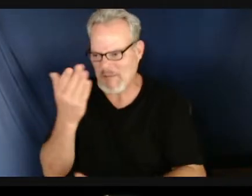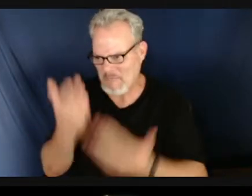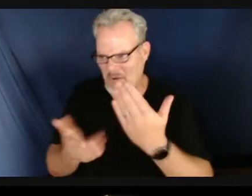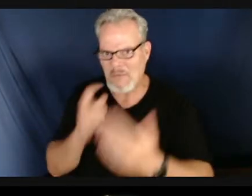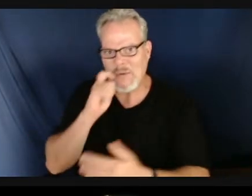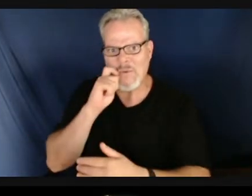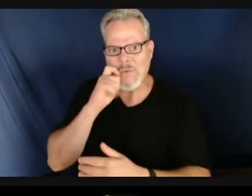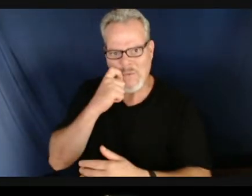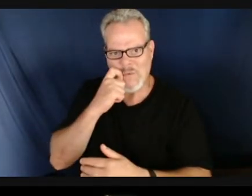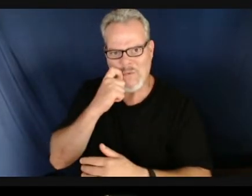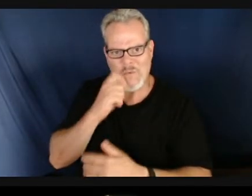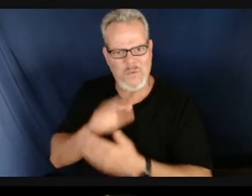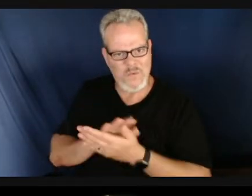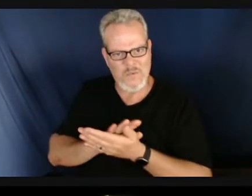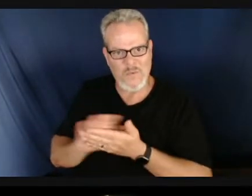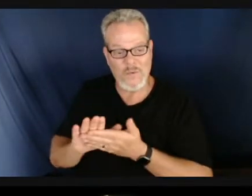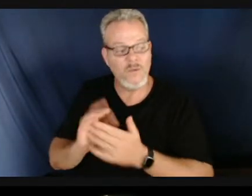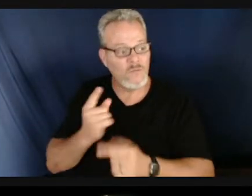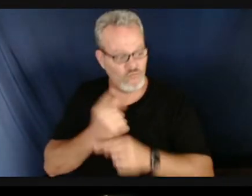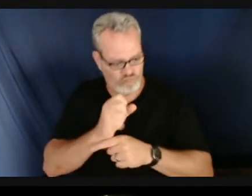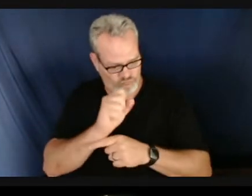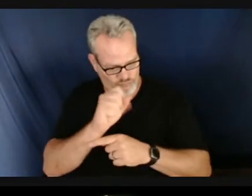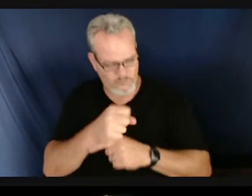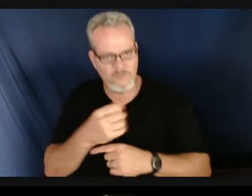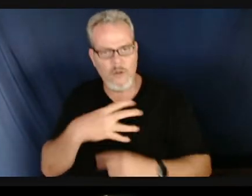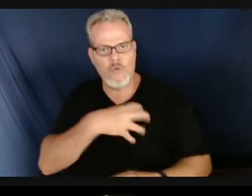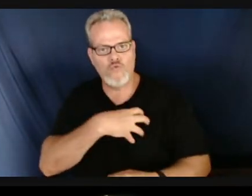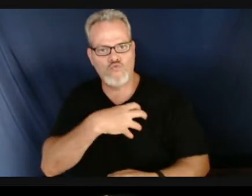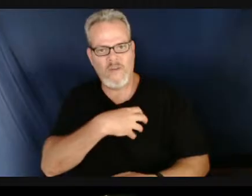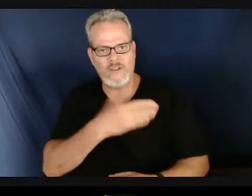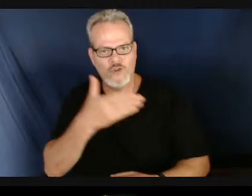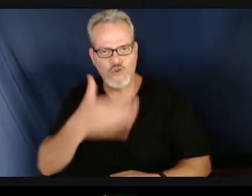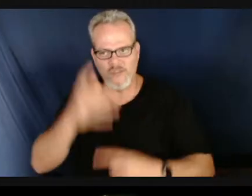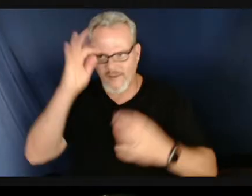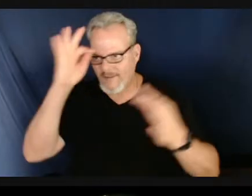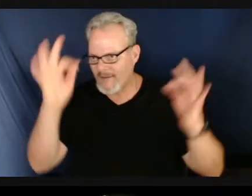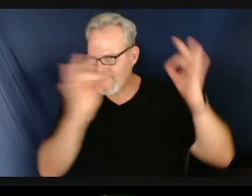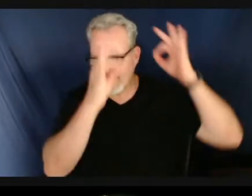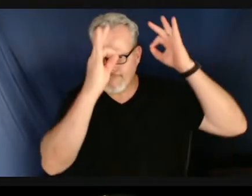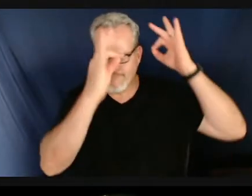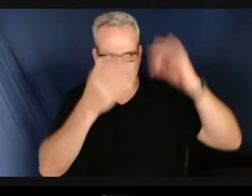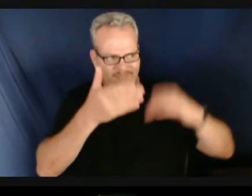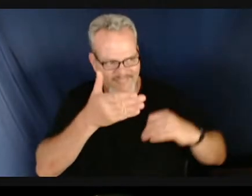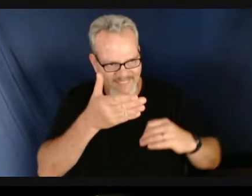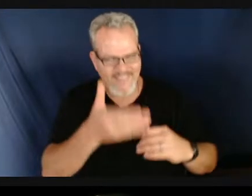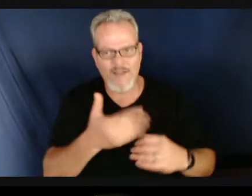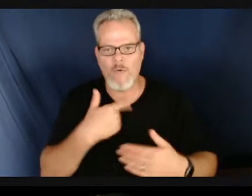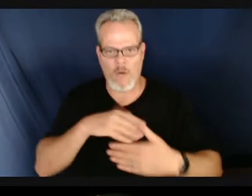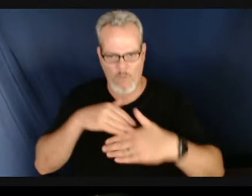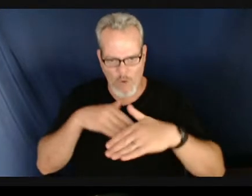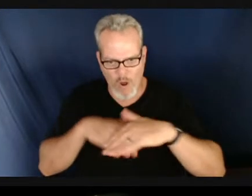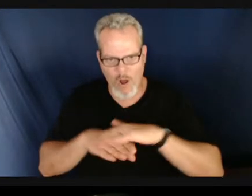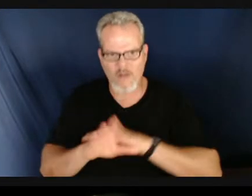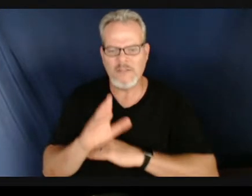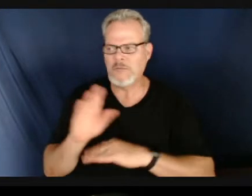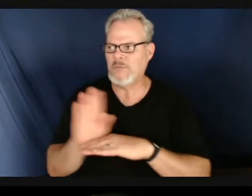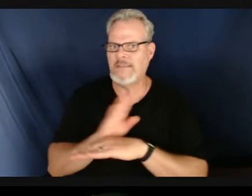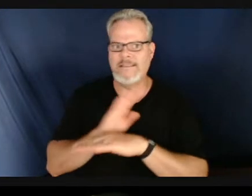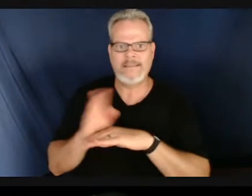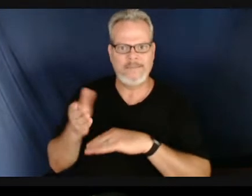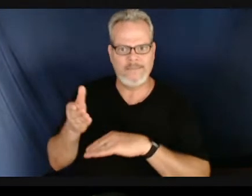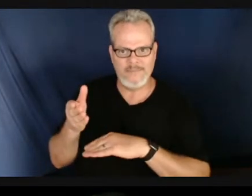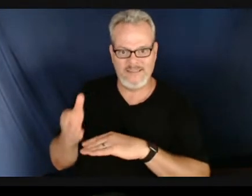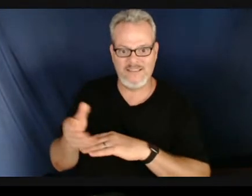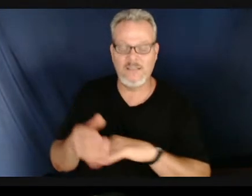yeah. But they did a good job. Rangers are in there to answer questions. It was hopping when I walked in there. And no, bring